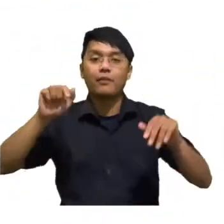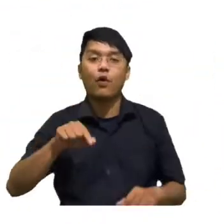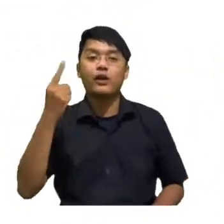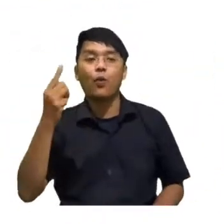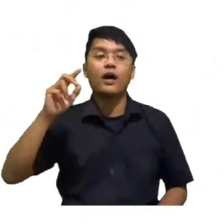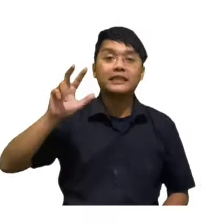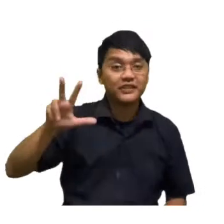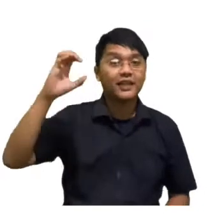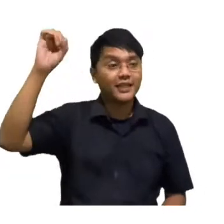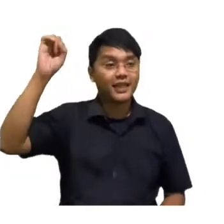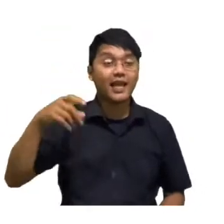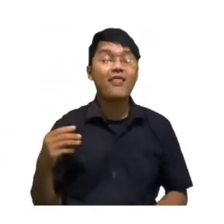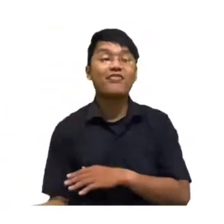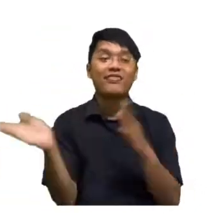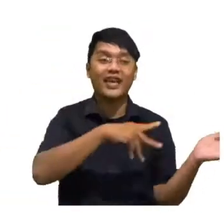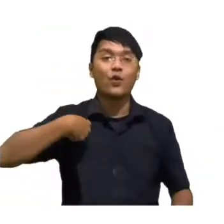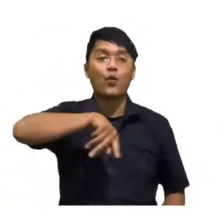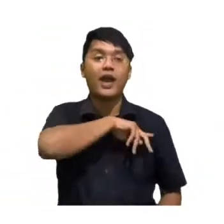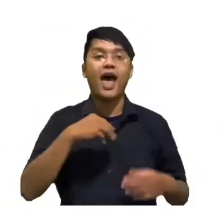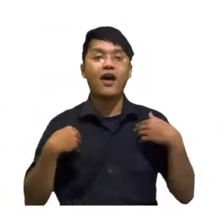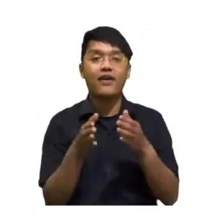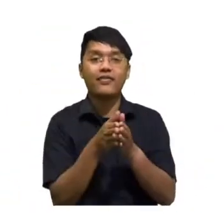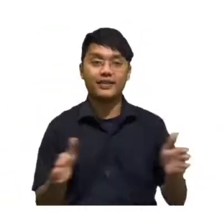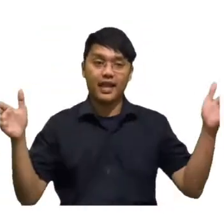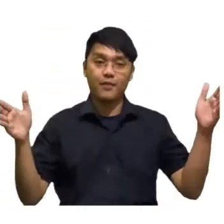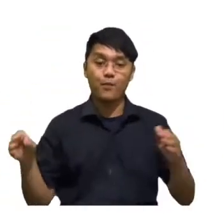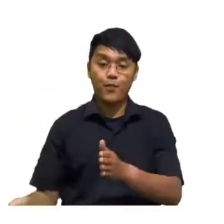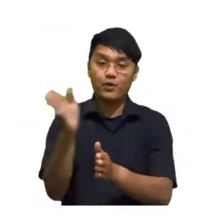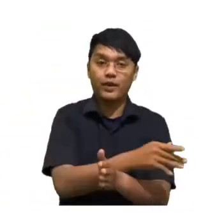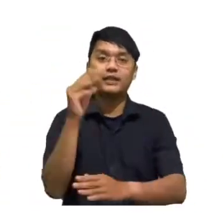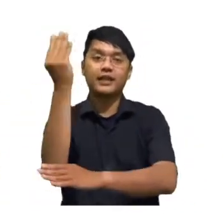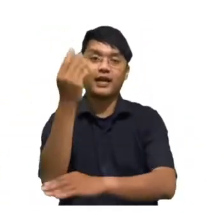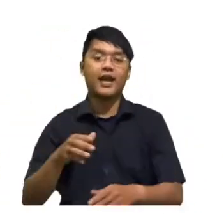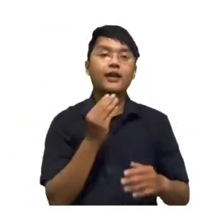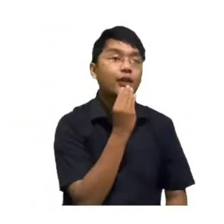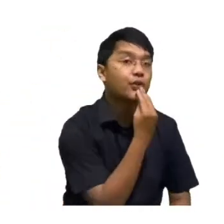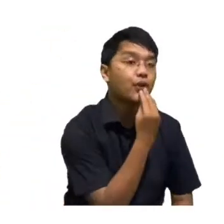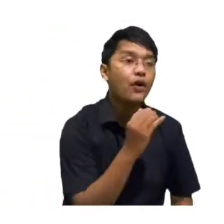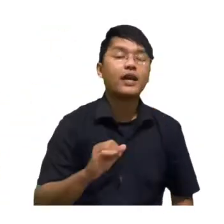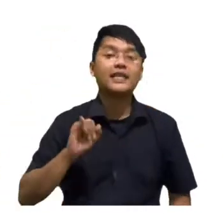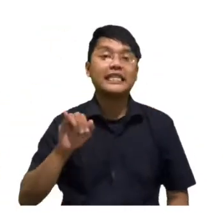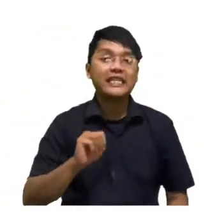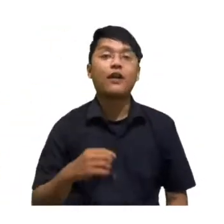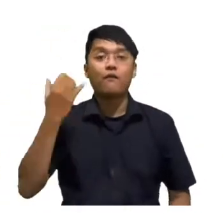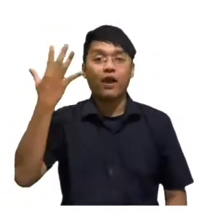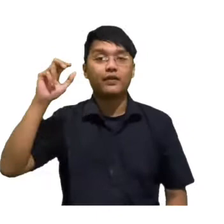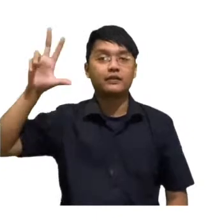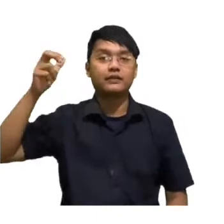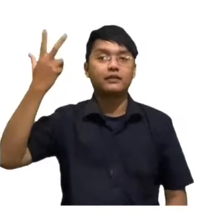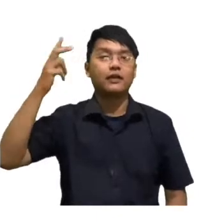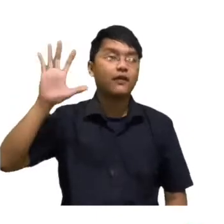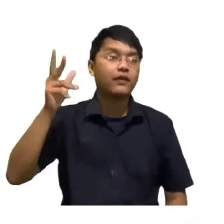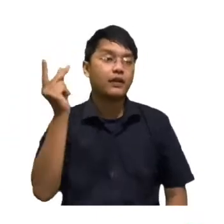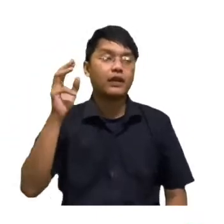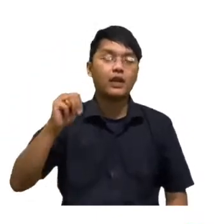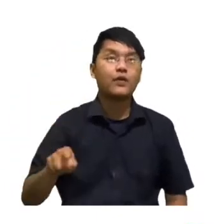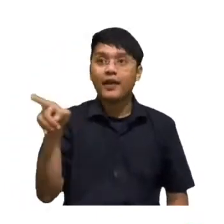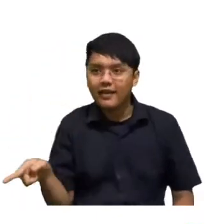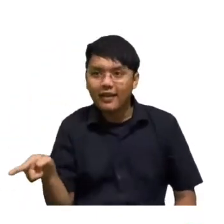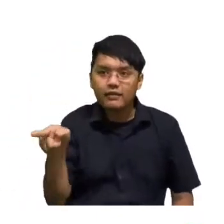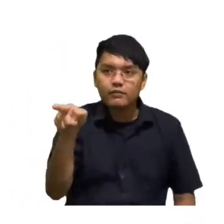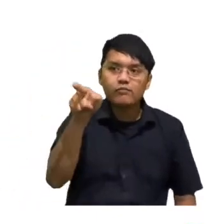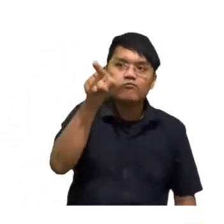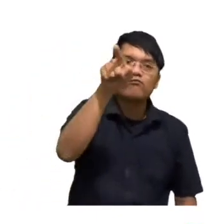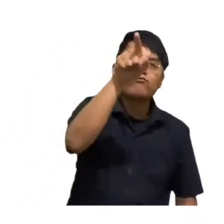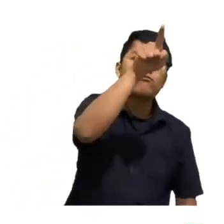degrees. Next, we have the distance between Jakarta and Seoul is 5,335 kilometers, which makes a curved